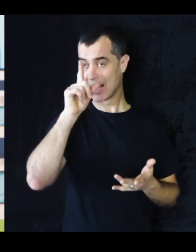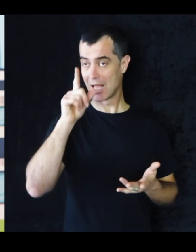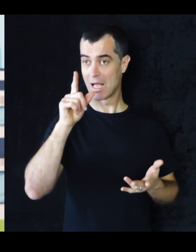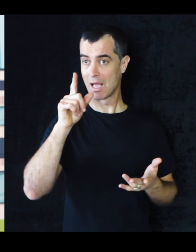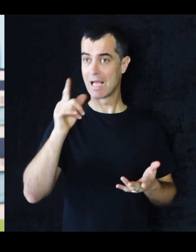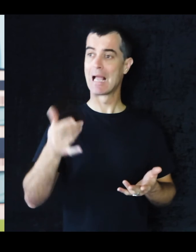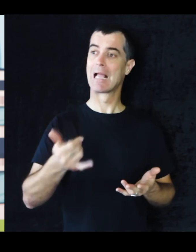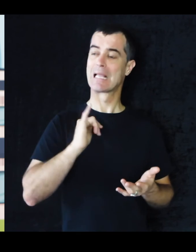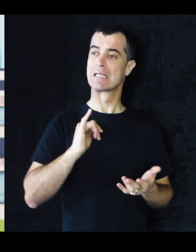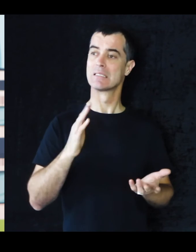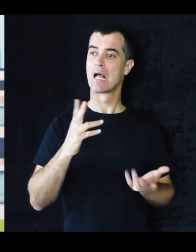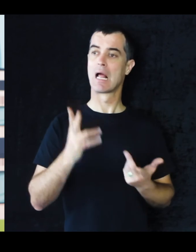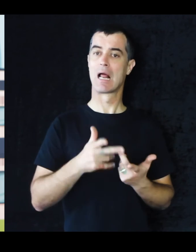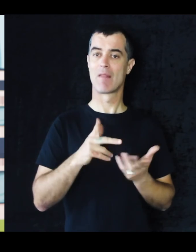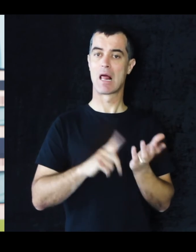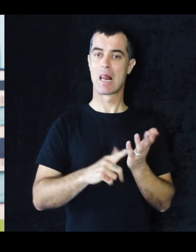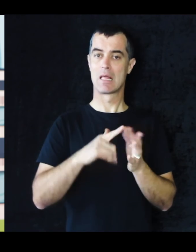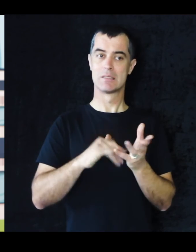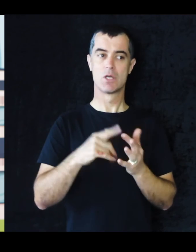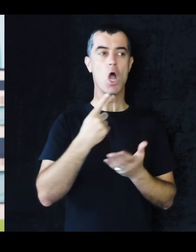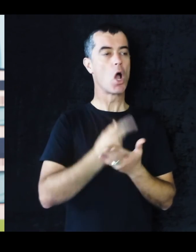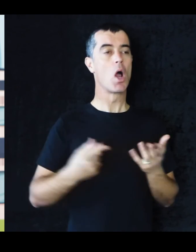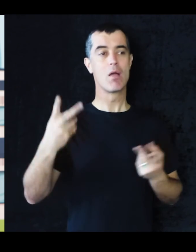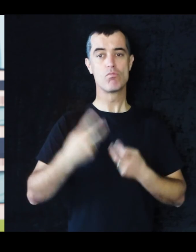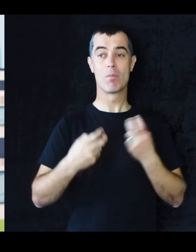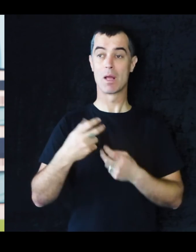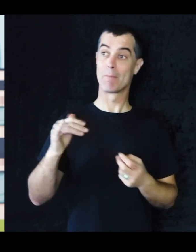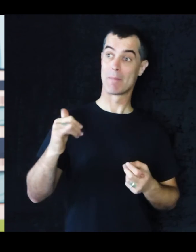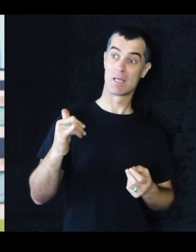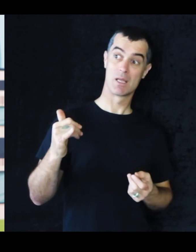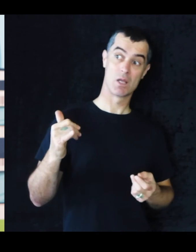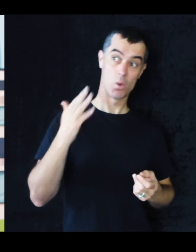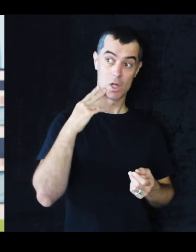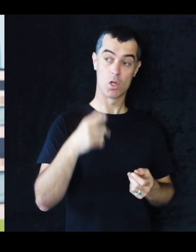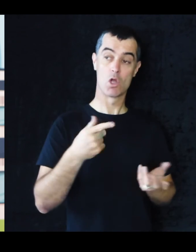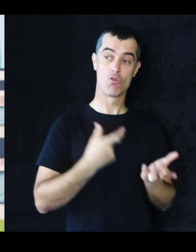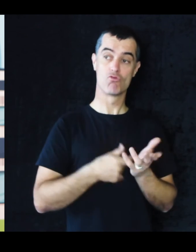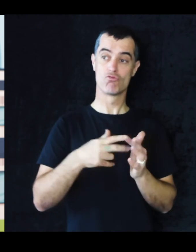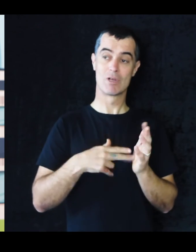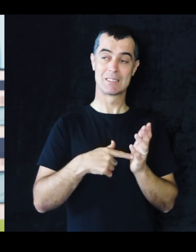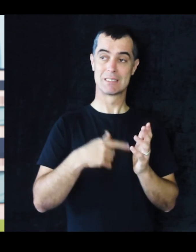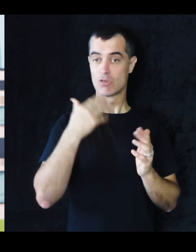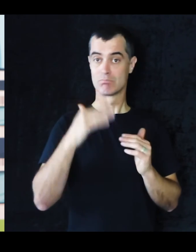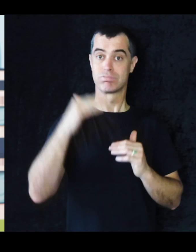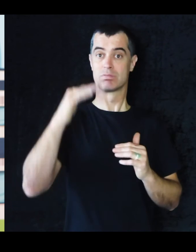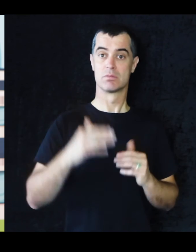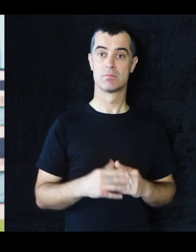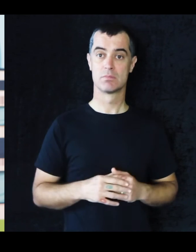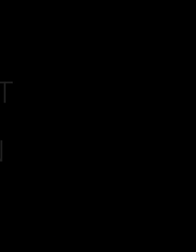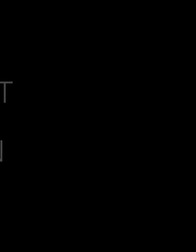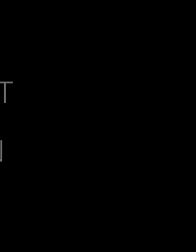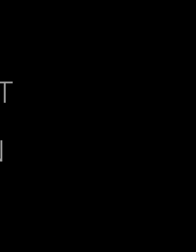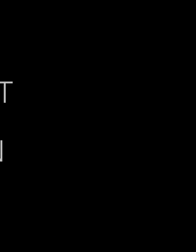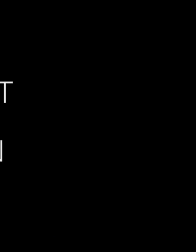to get another lease. The only problem might be is where your rent may jump up.